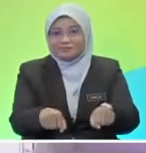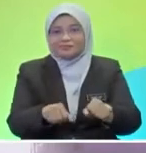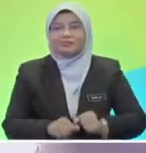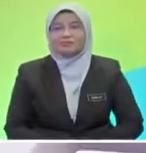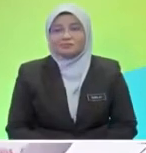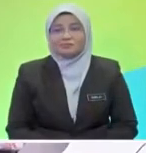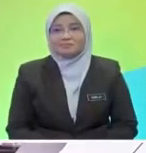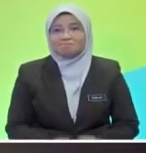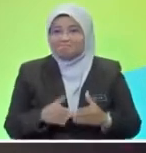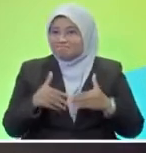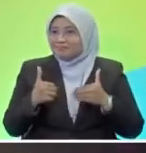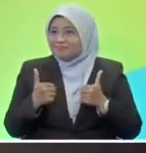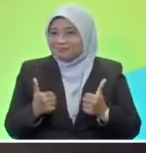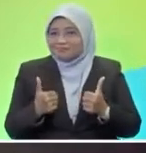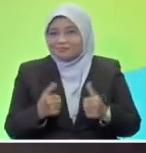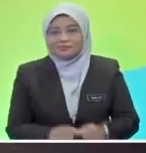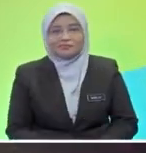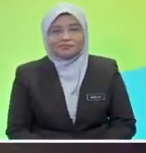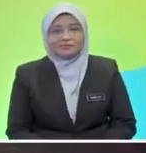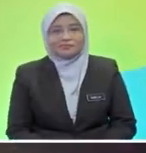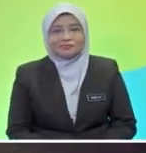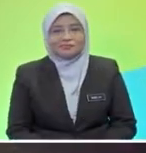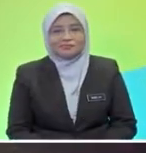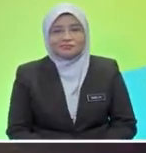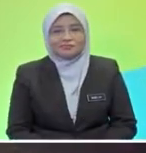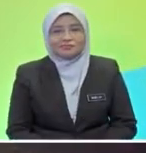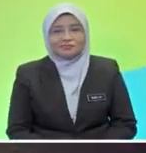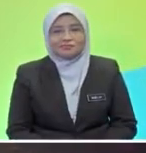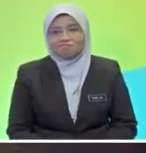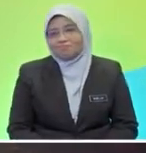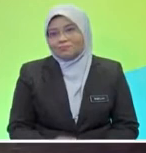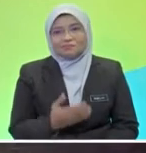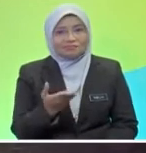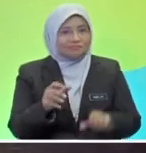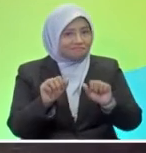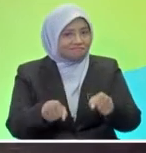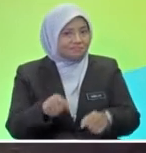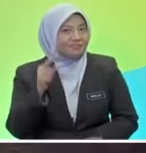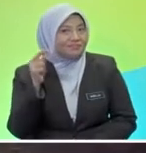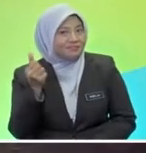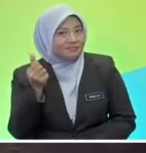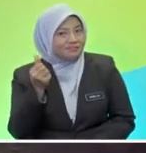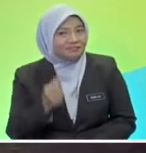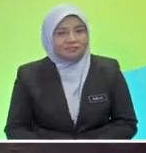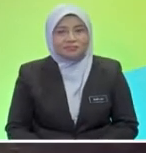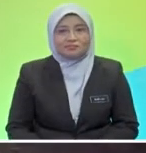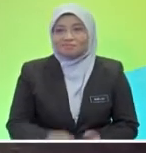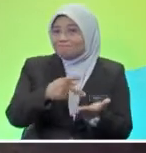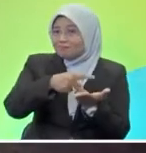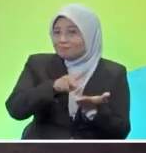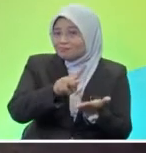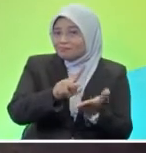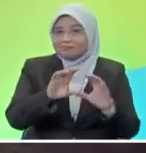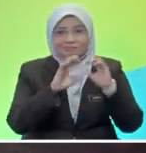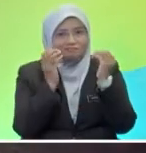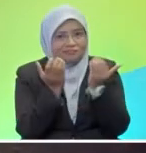very good. Okay, so Shafika, you can snap fingers, you can kick the ball, but